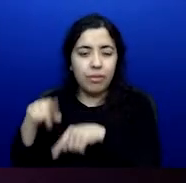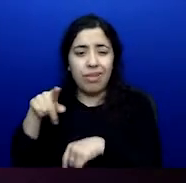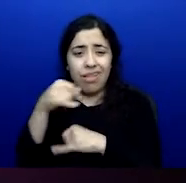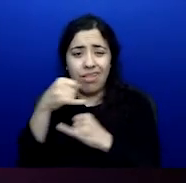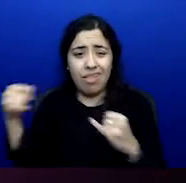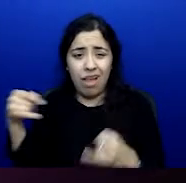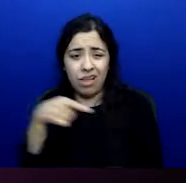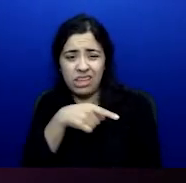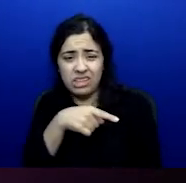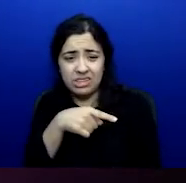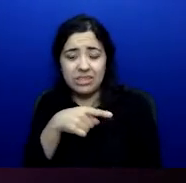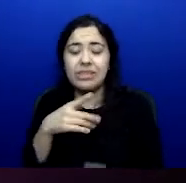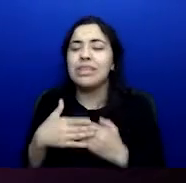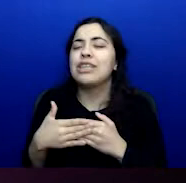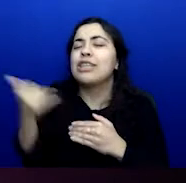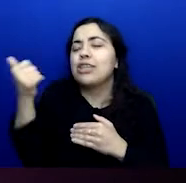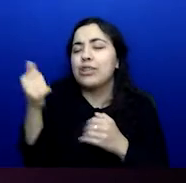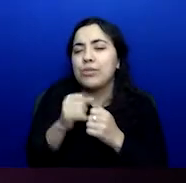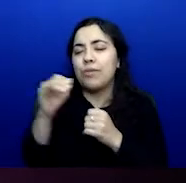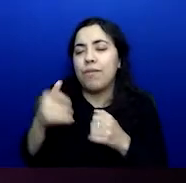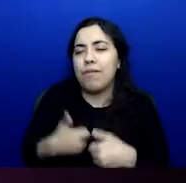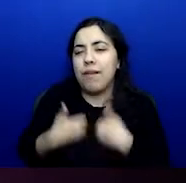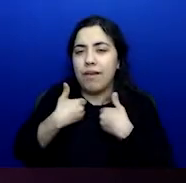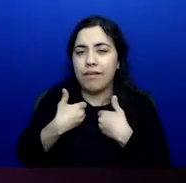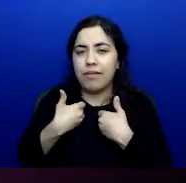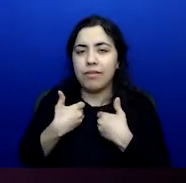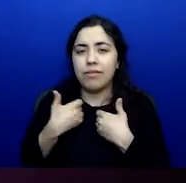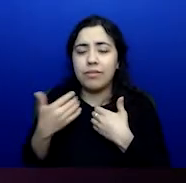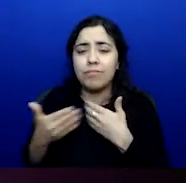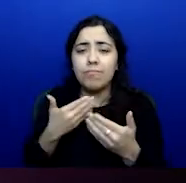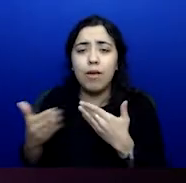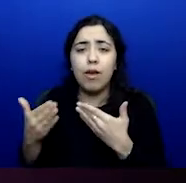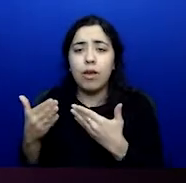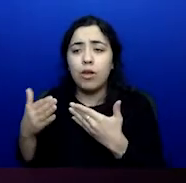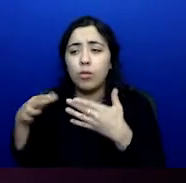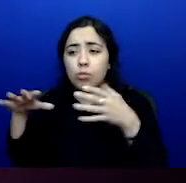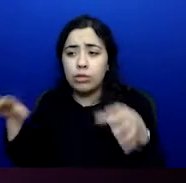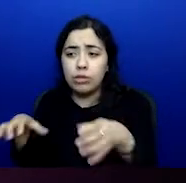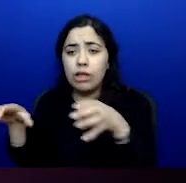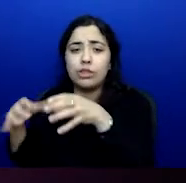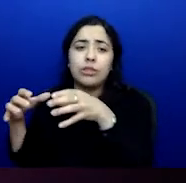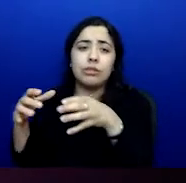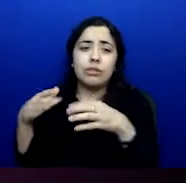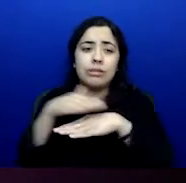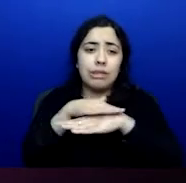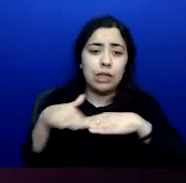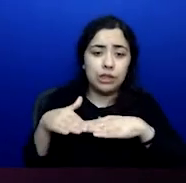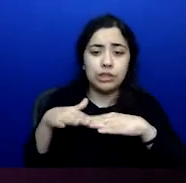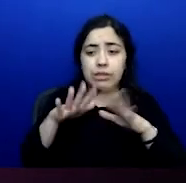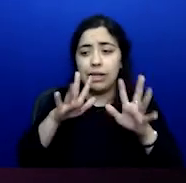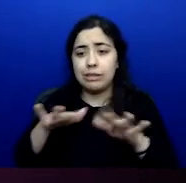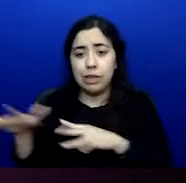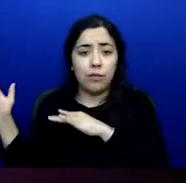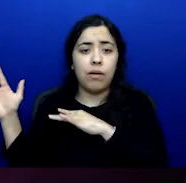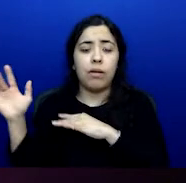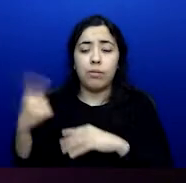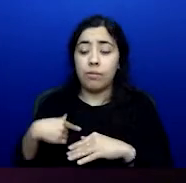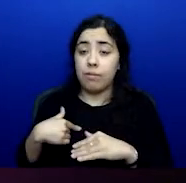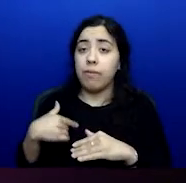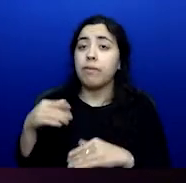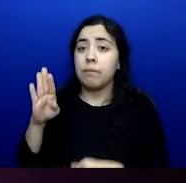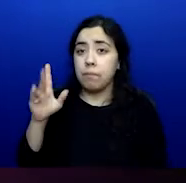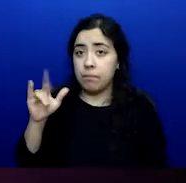makes your life so much easier. And it loads whether it's production, staging, etc. We also have a Blitz